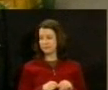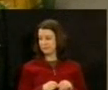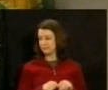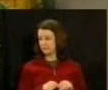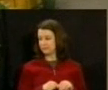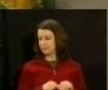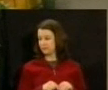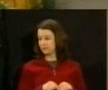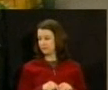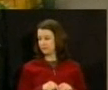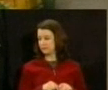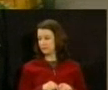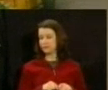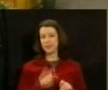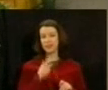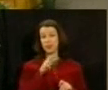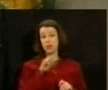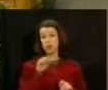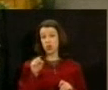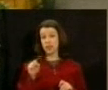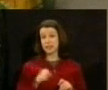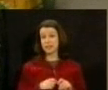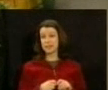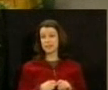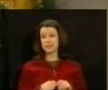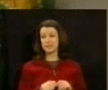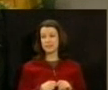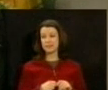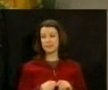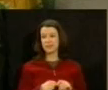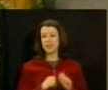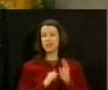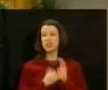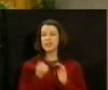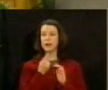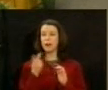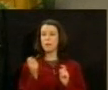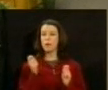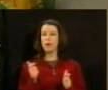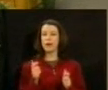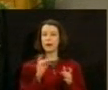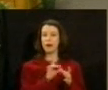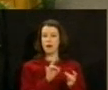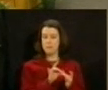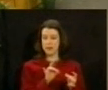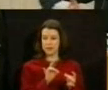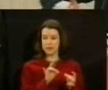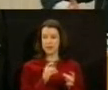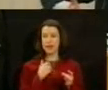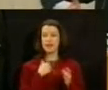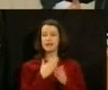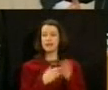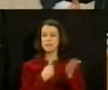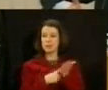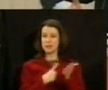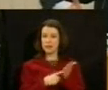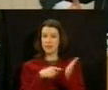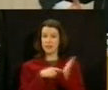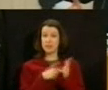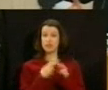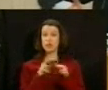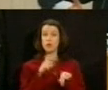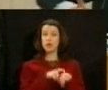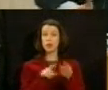Okay, I think Commissioner Grease is next. Just a couple quick comments. I mean, there's been some discussion that this is a short-term appointment,